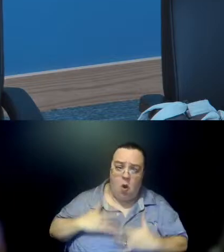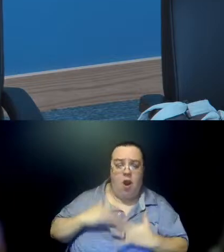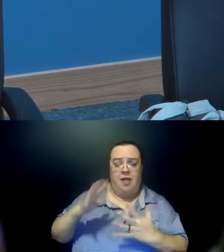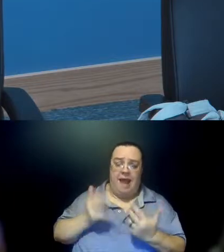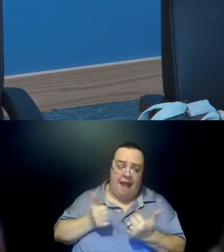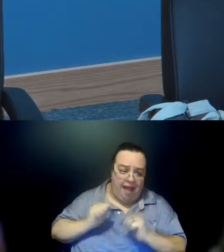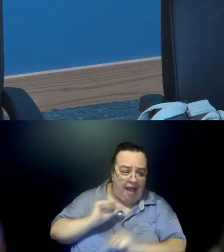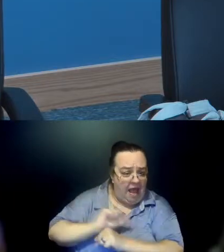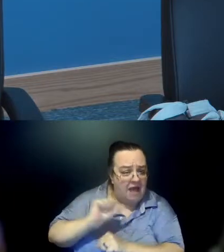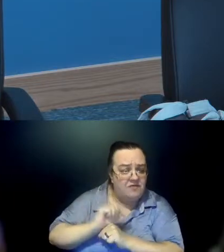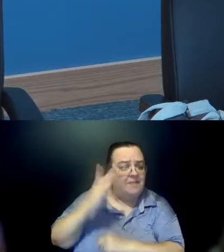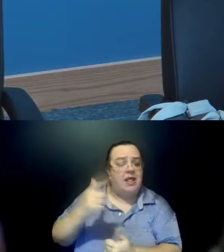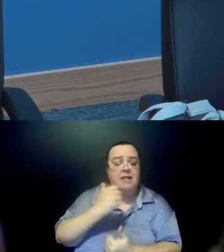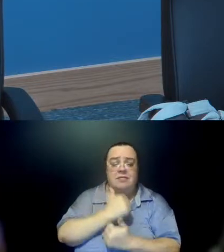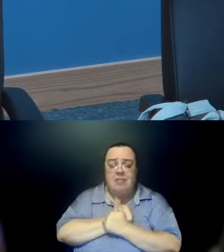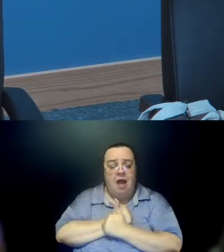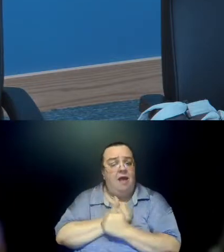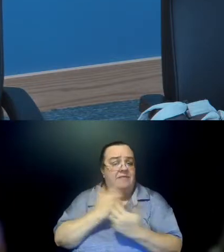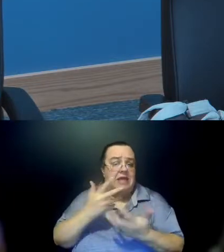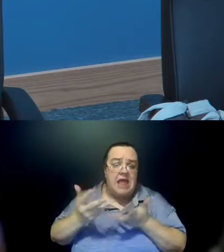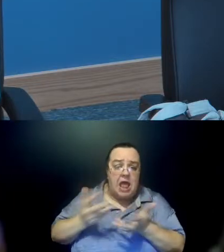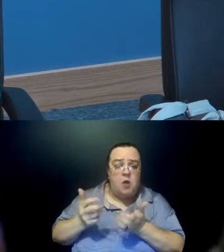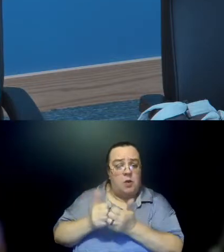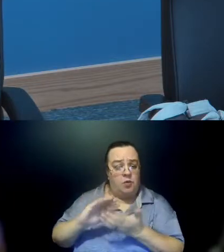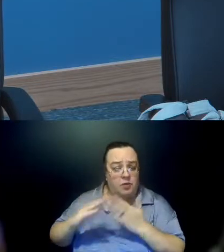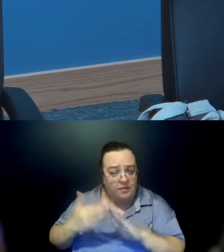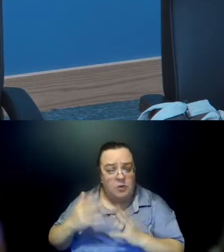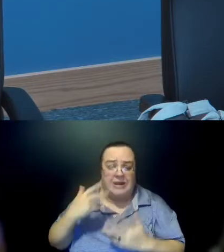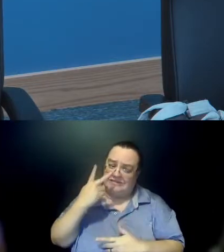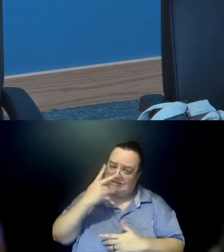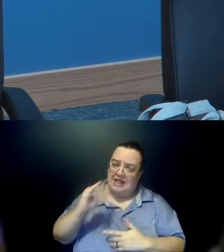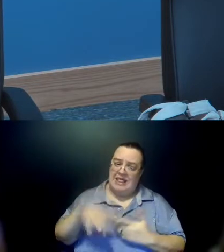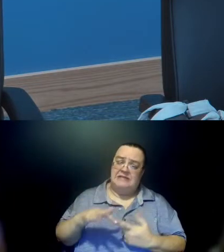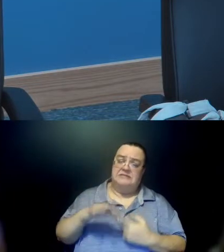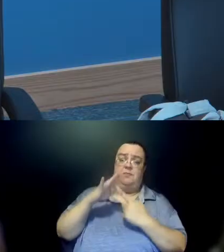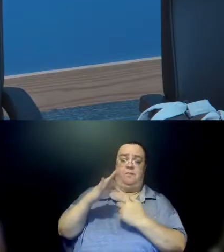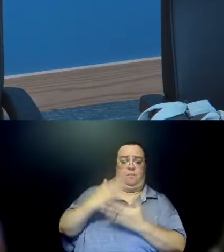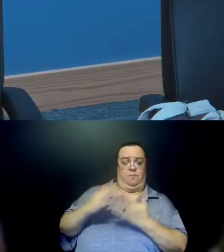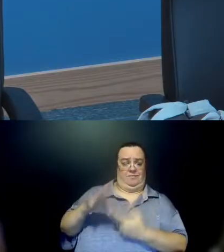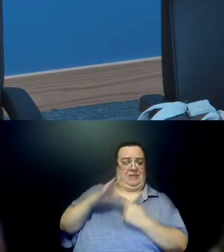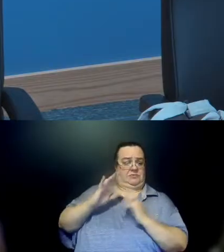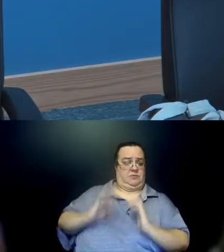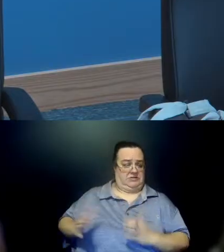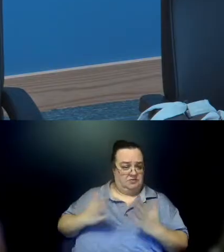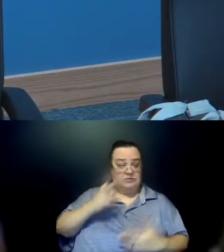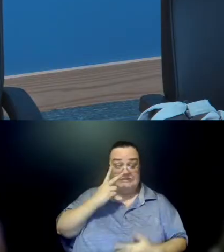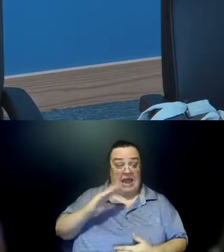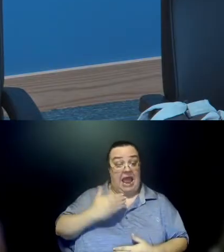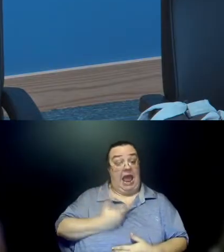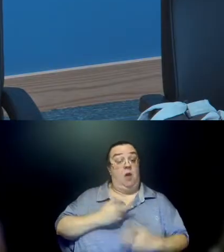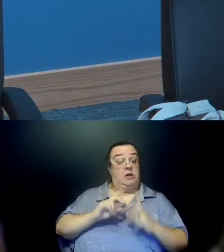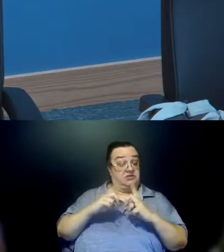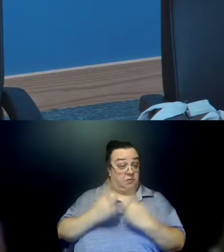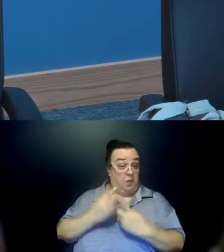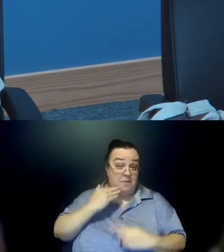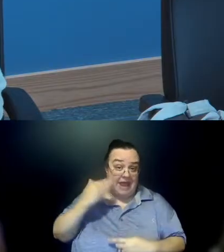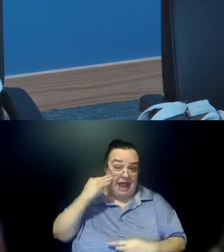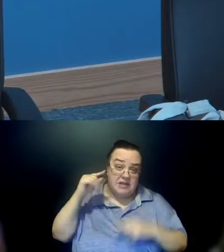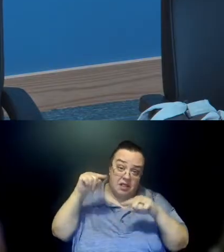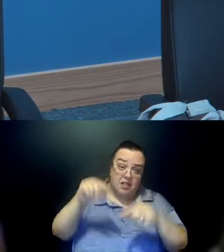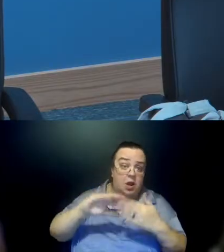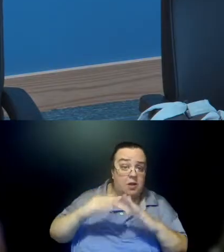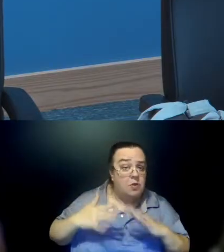of that special customer service. We see our department heads at community events. They don't just hide